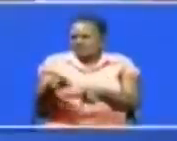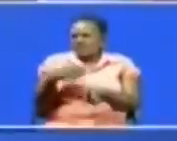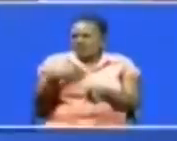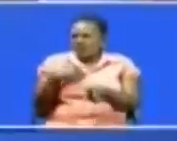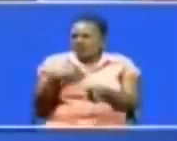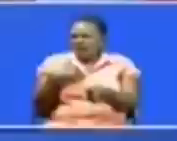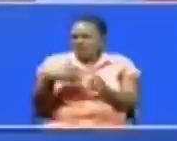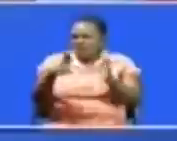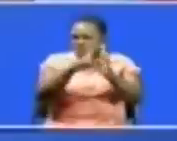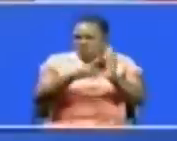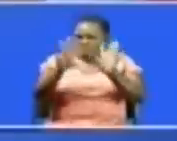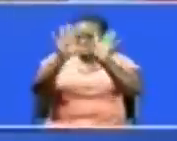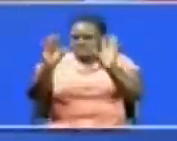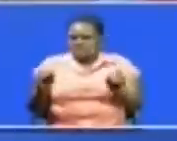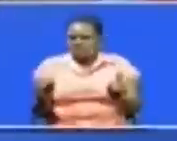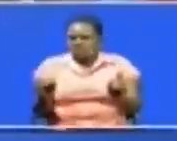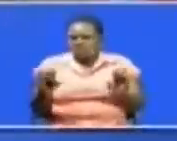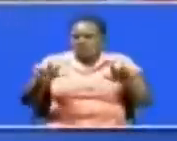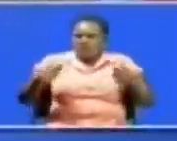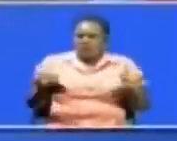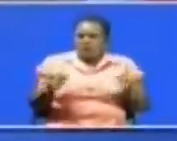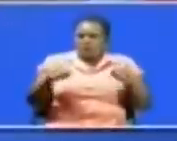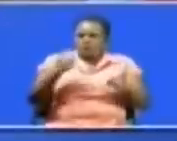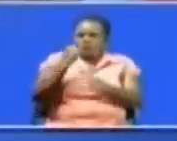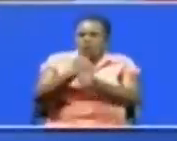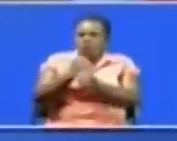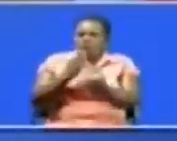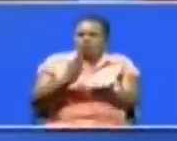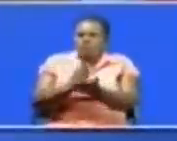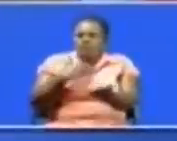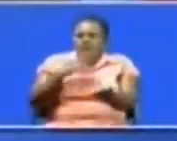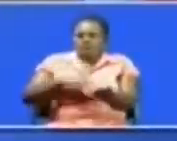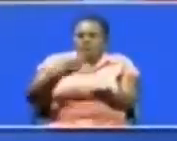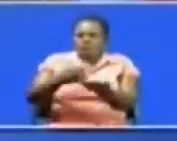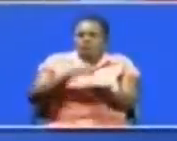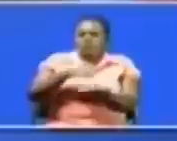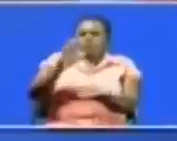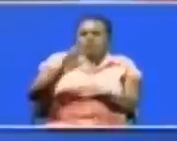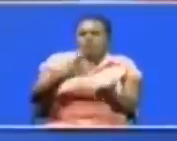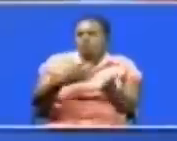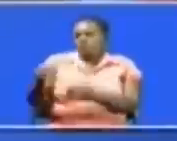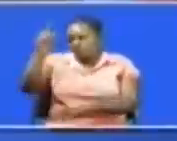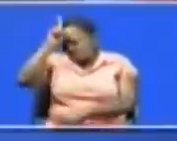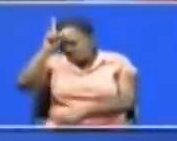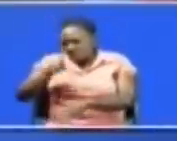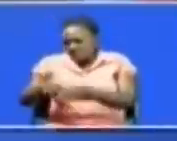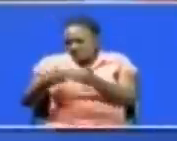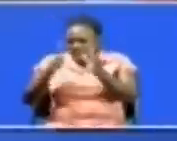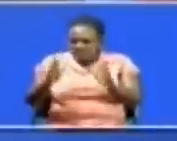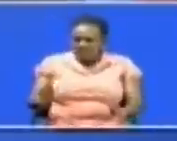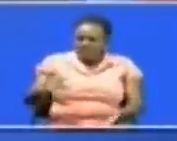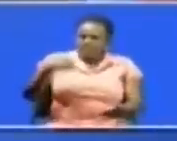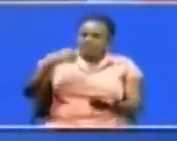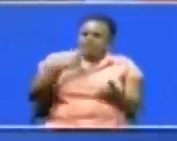leadership, budget making process about how this can be done to ensure there's more resources coming down to the various regions, so that when leaders then stand and